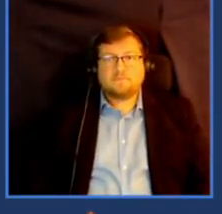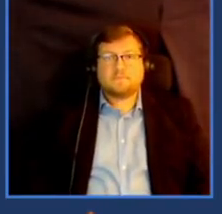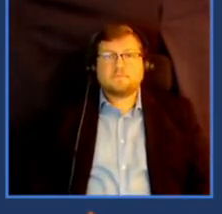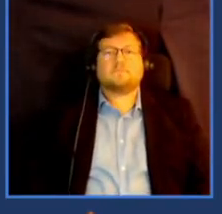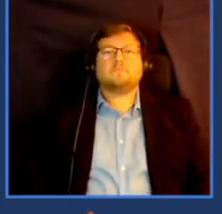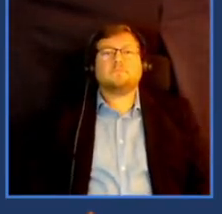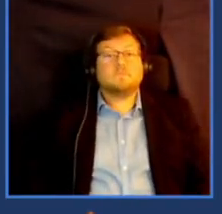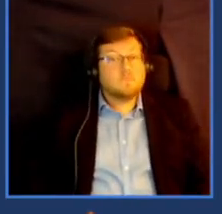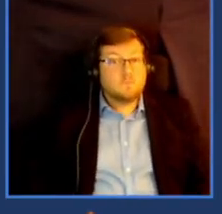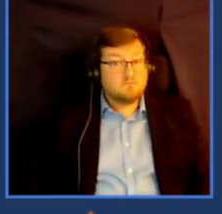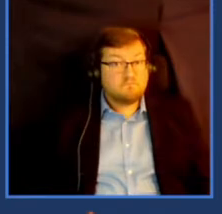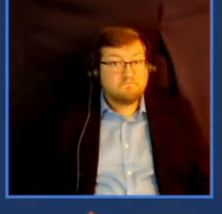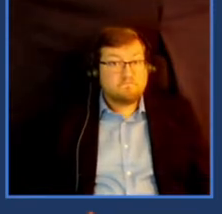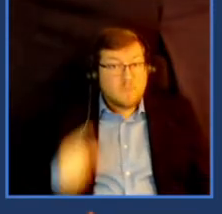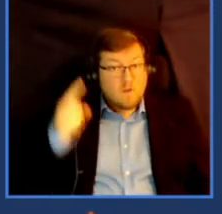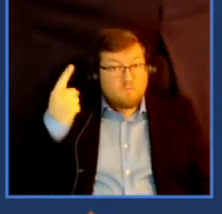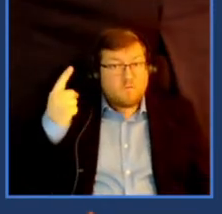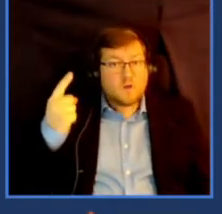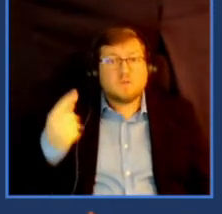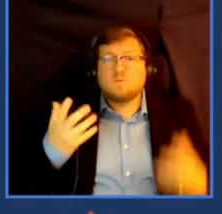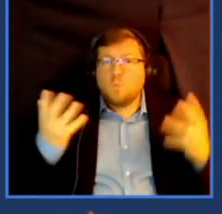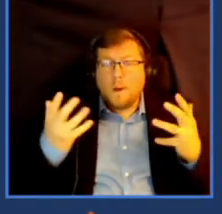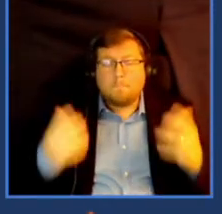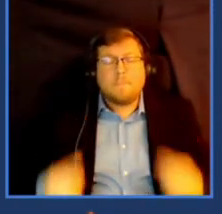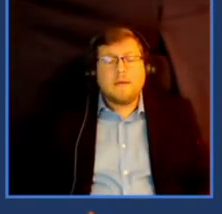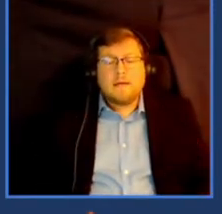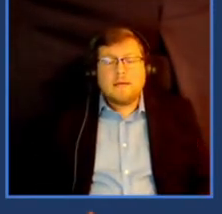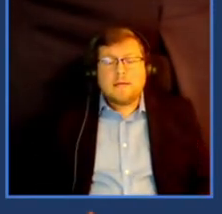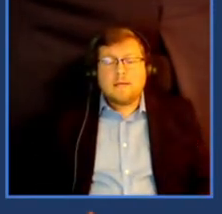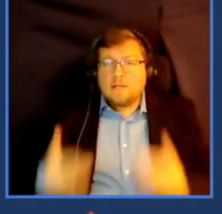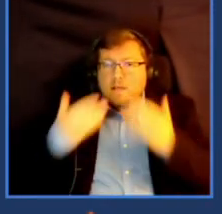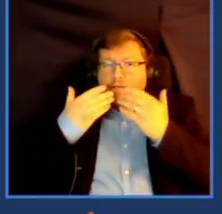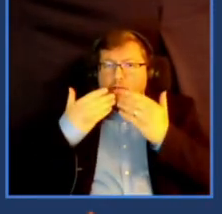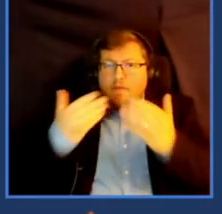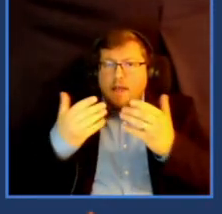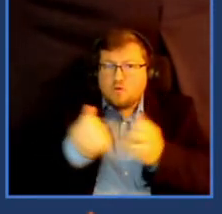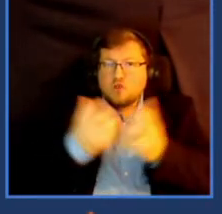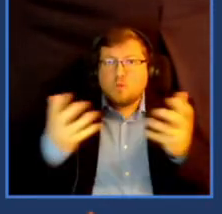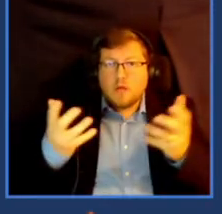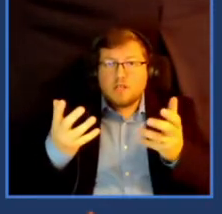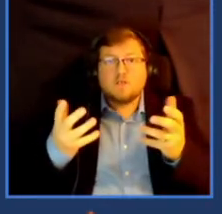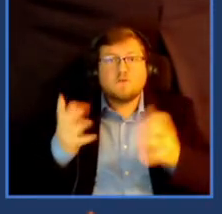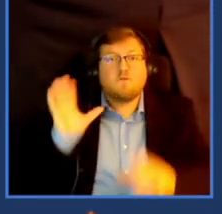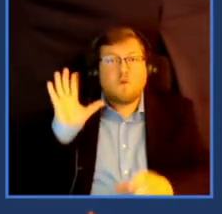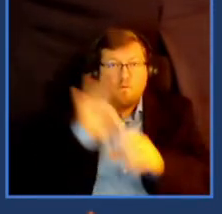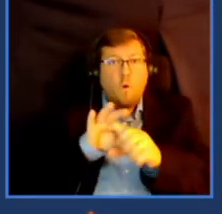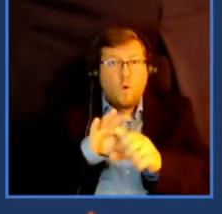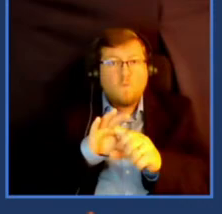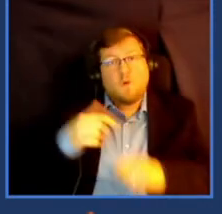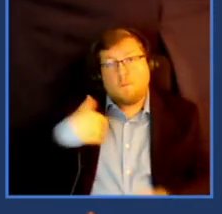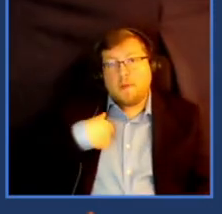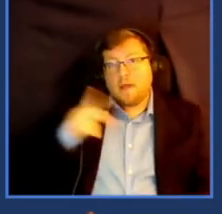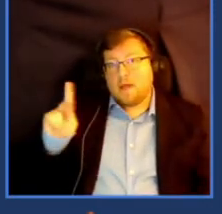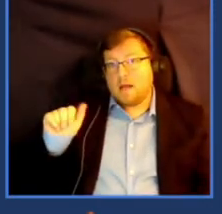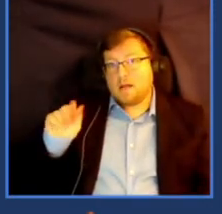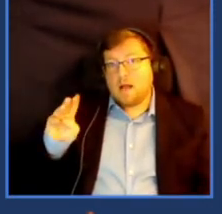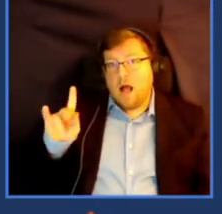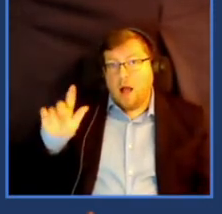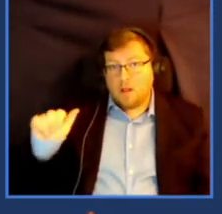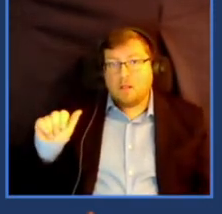First, let me start by saying thank you for electing me and Kamala as President and Vice President of the United